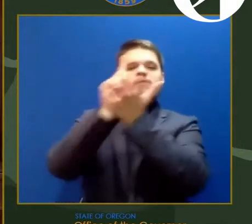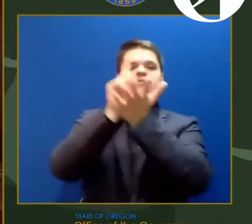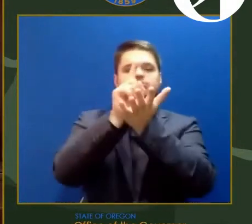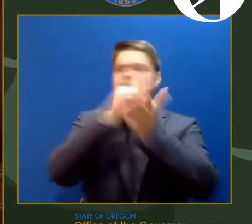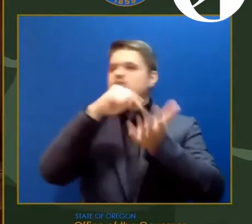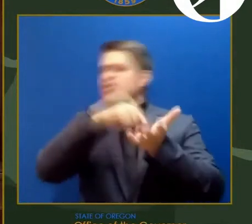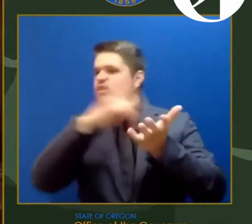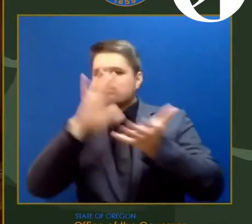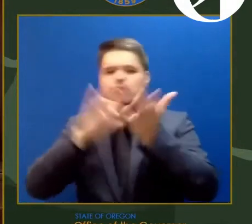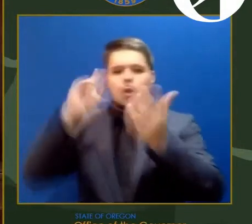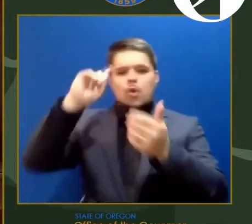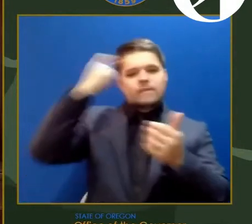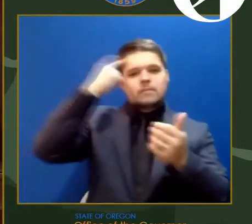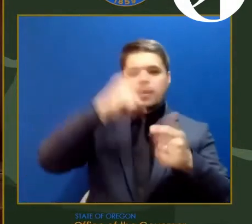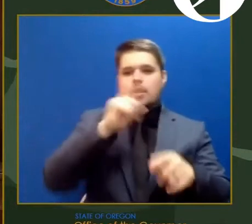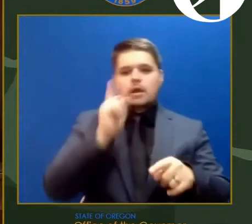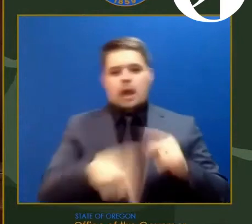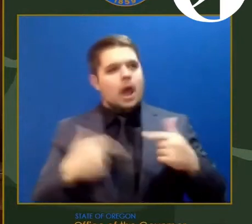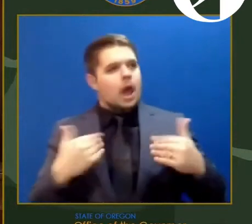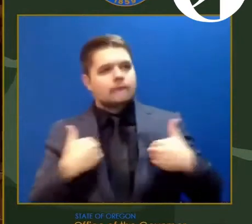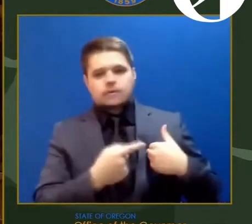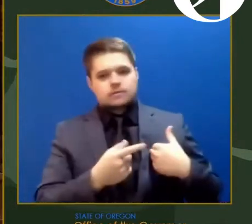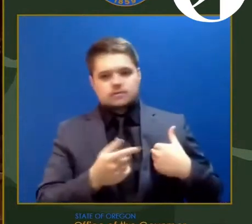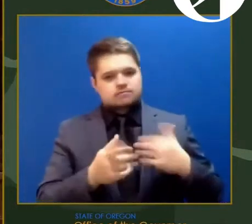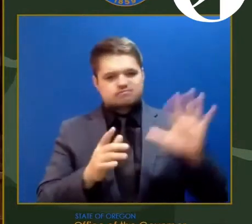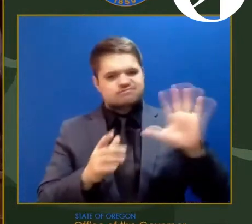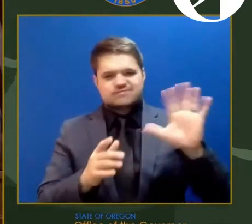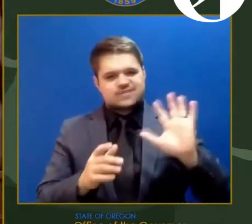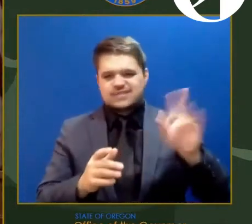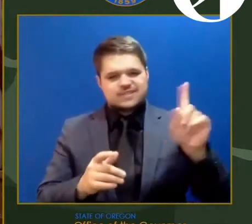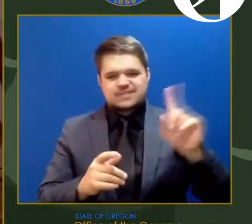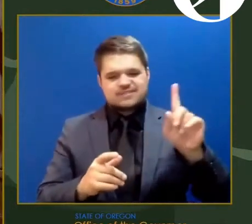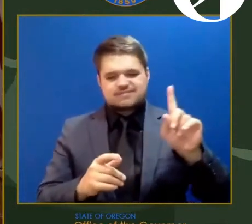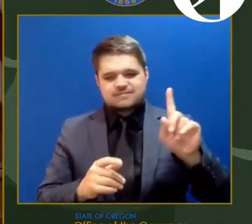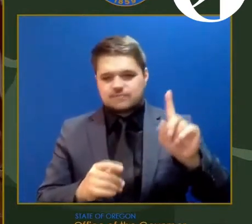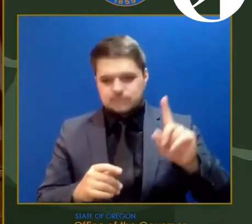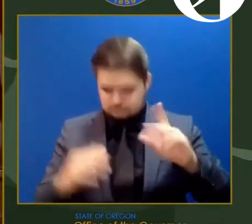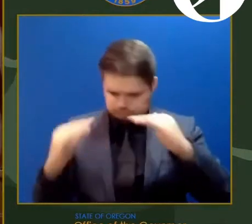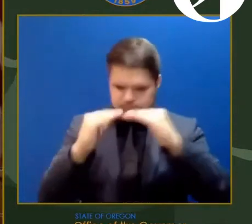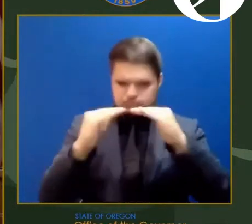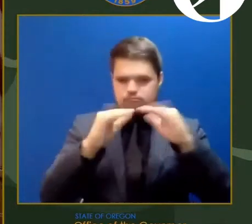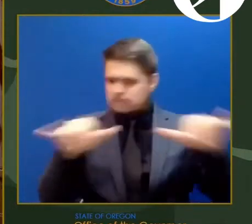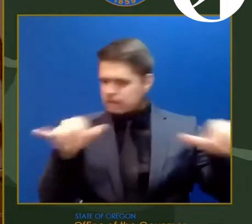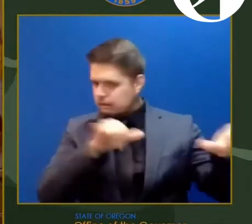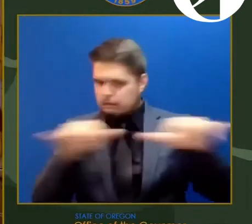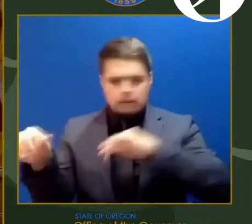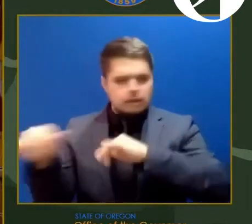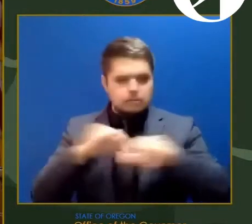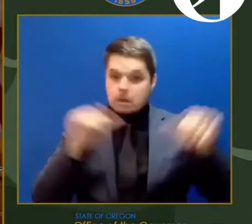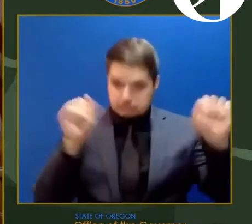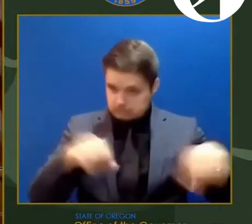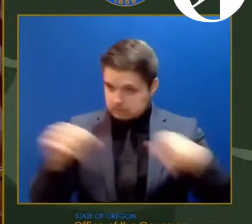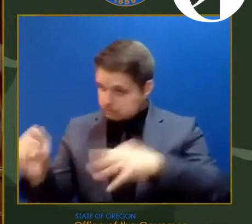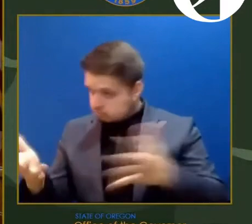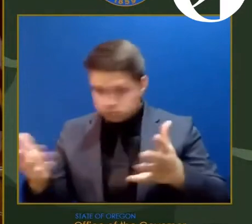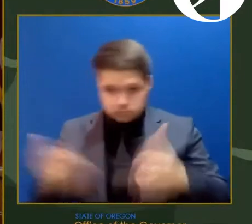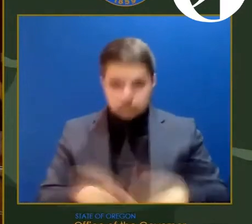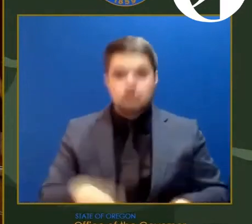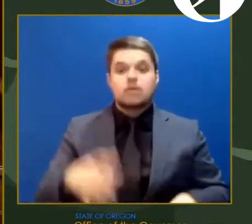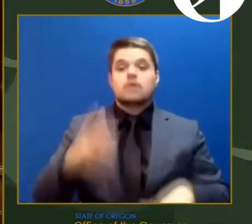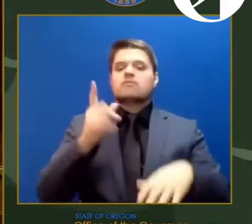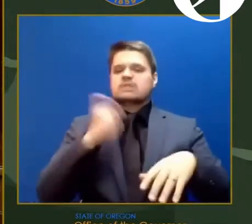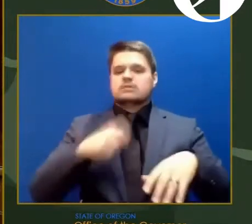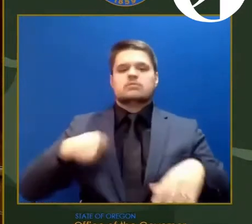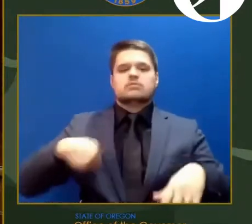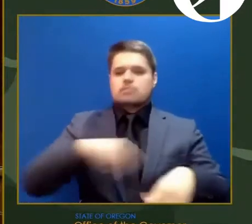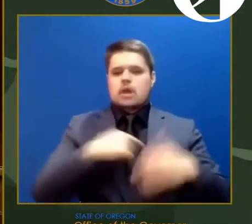Oregon is evolving out of necessity and out of hope. Our policies and practices are changing, as we